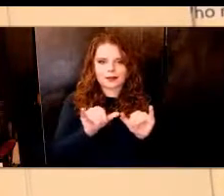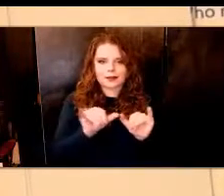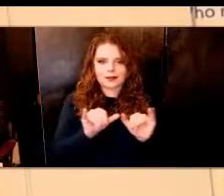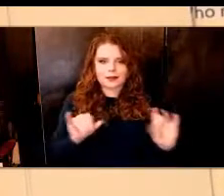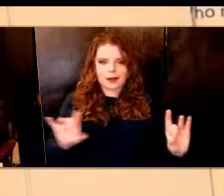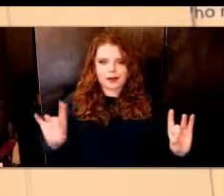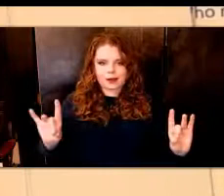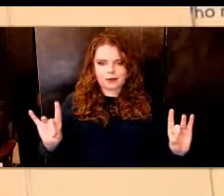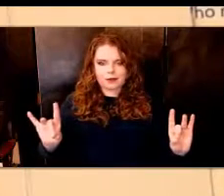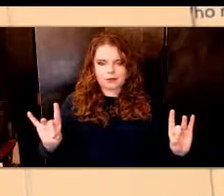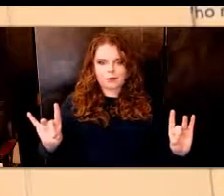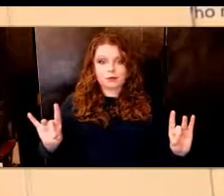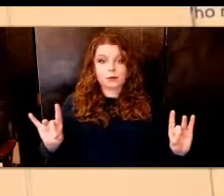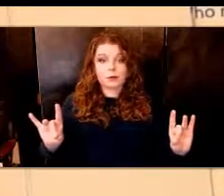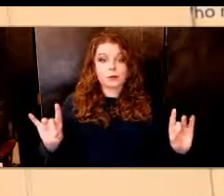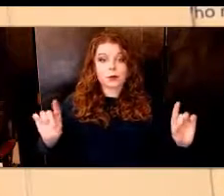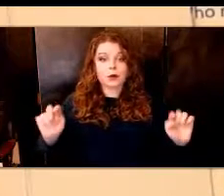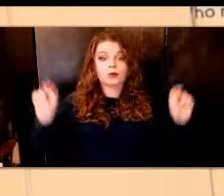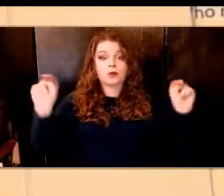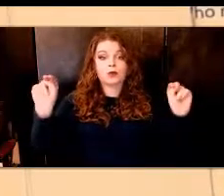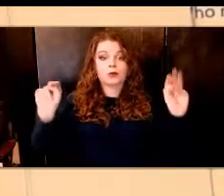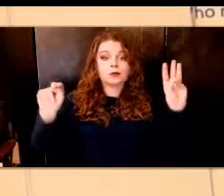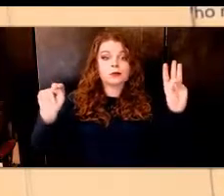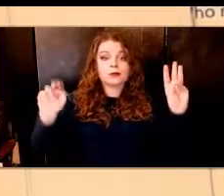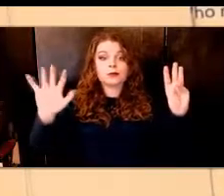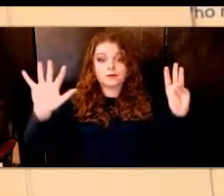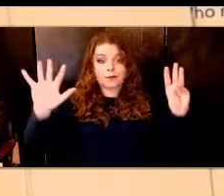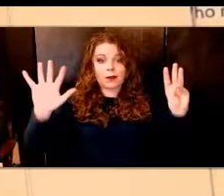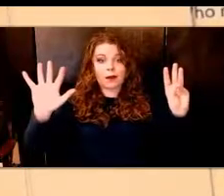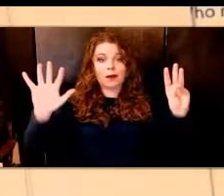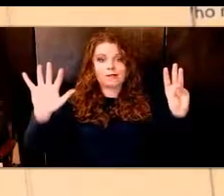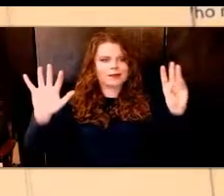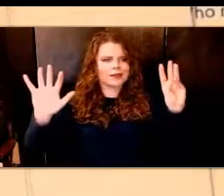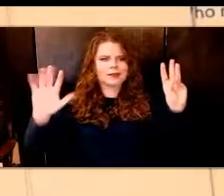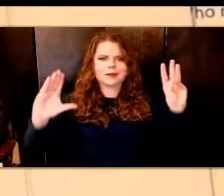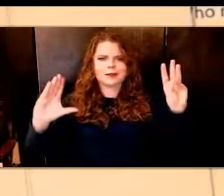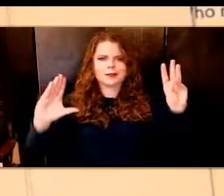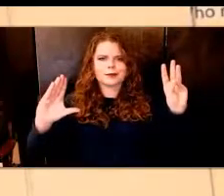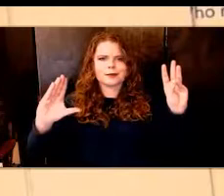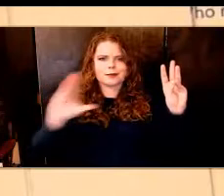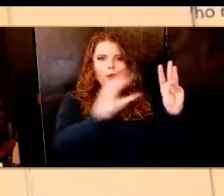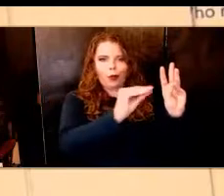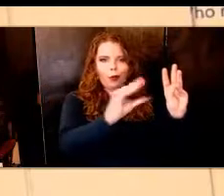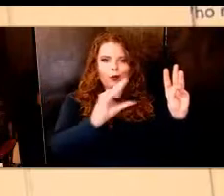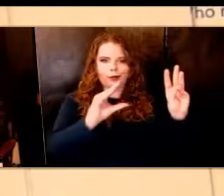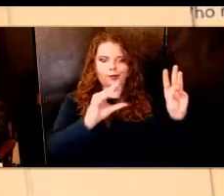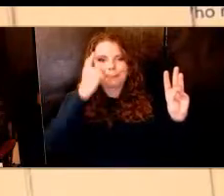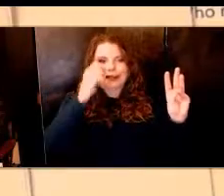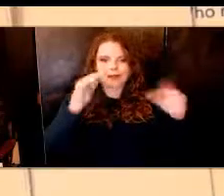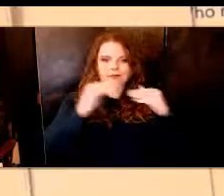8. I'm looking at the numerators now of 6 and 5. Well, 6 is greater than 5.